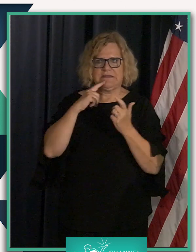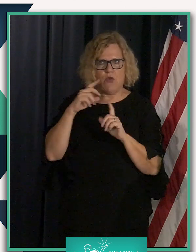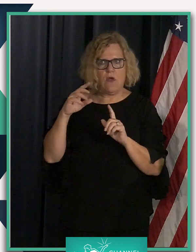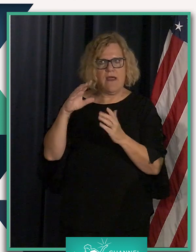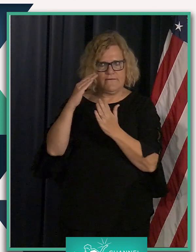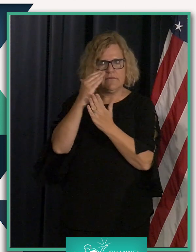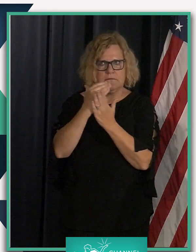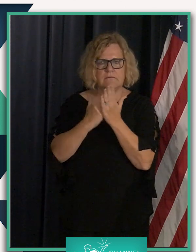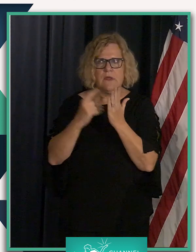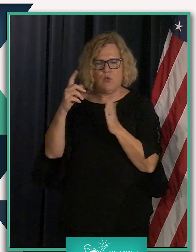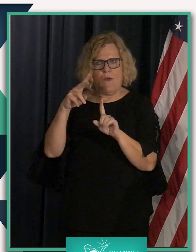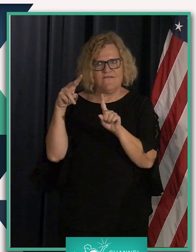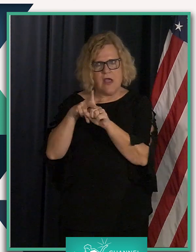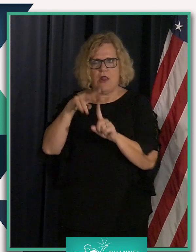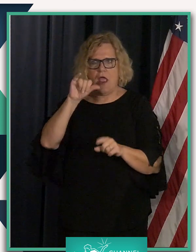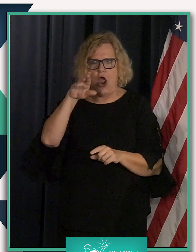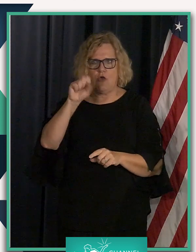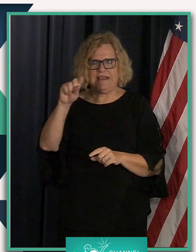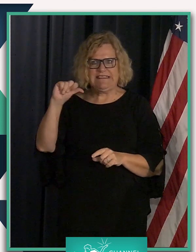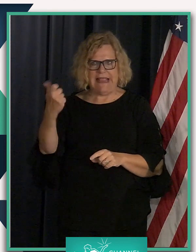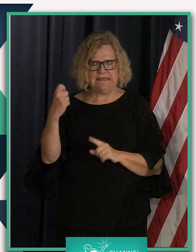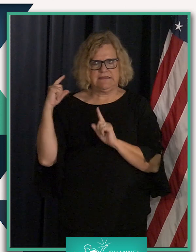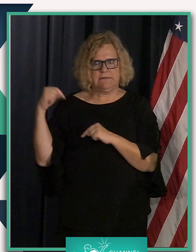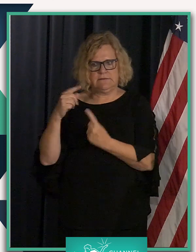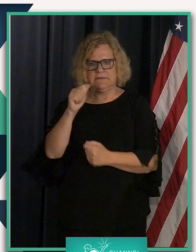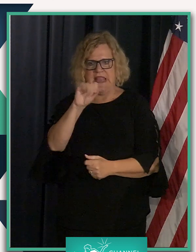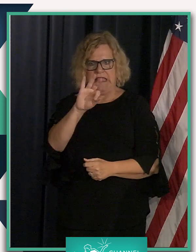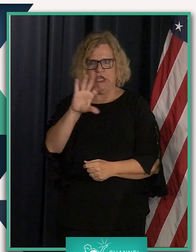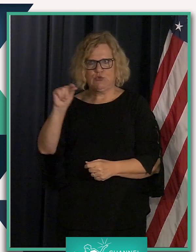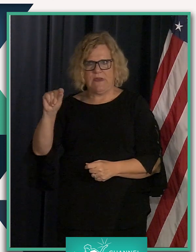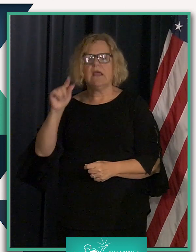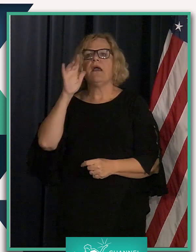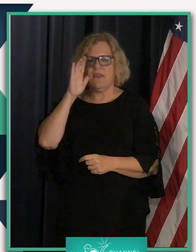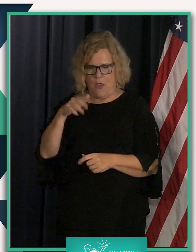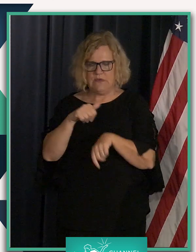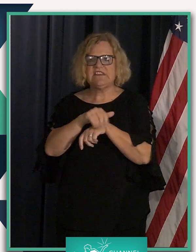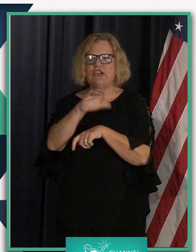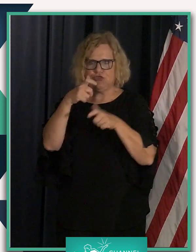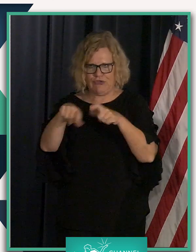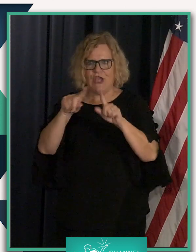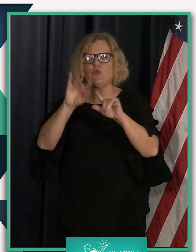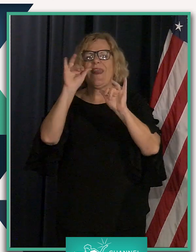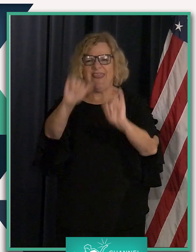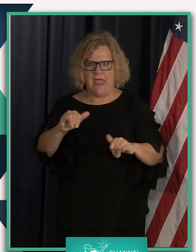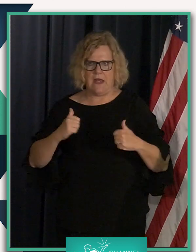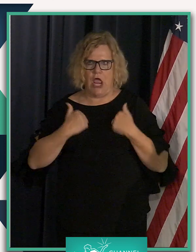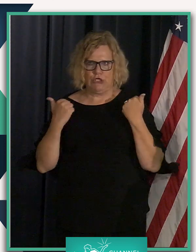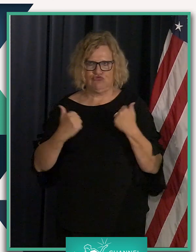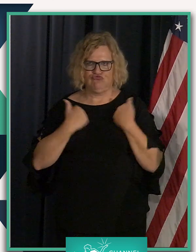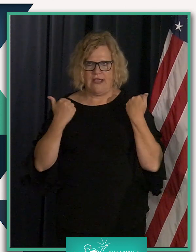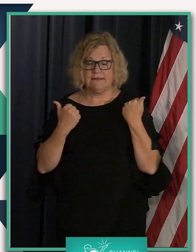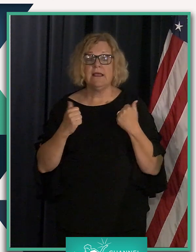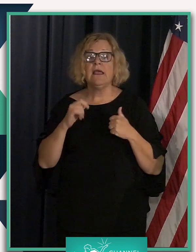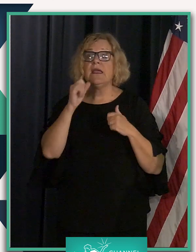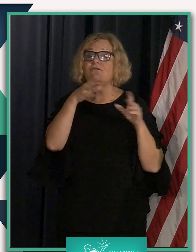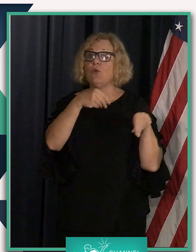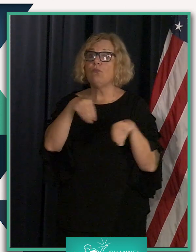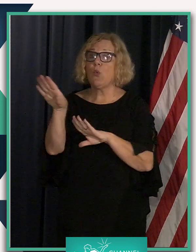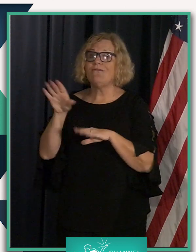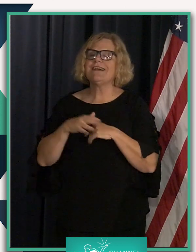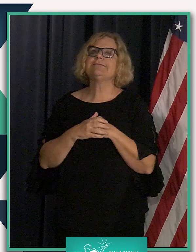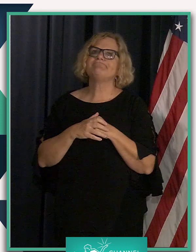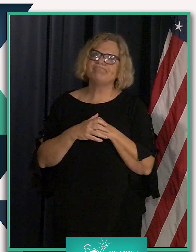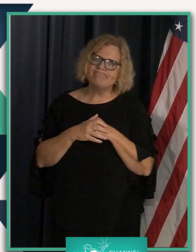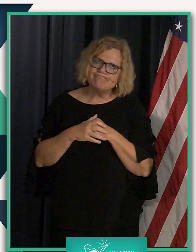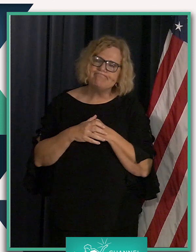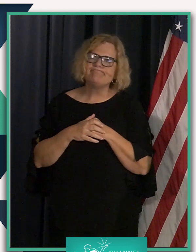file when you filed your IRS tax form, they will send the check to that address. If you've moved, again,